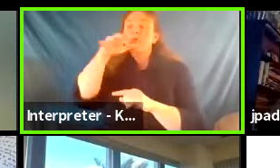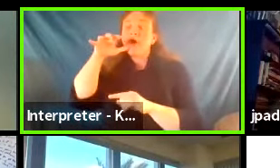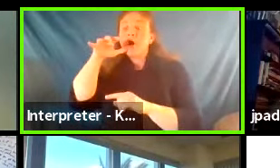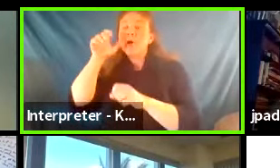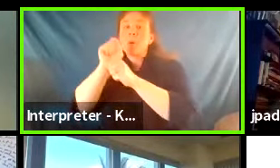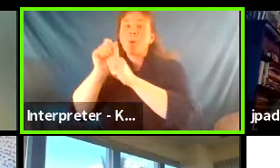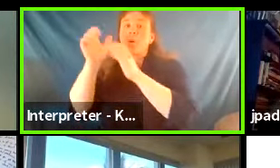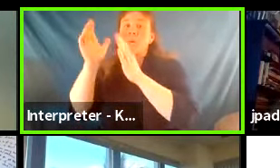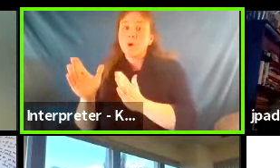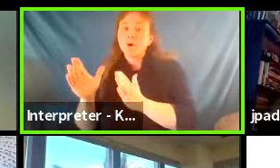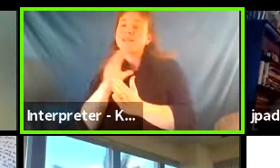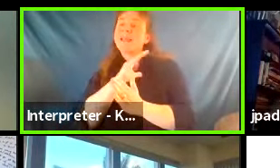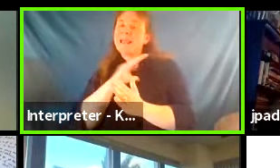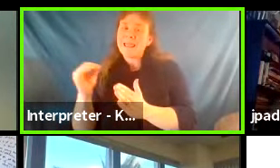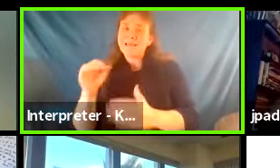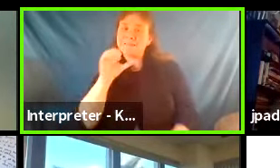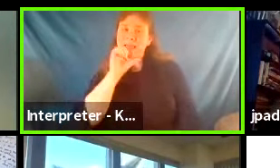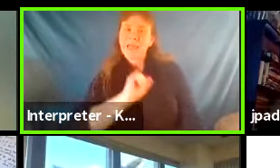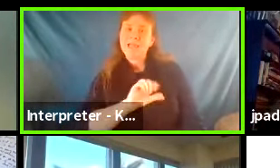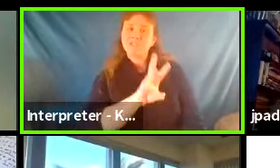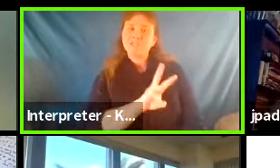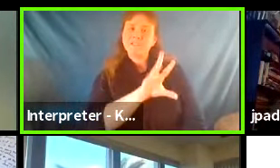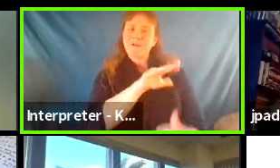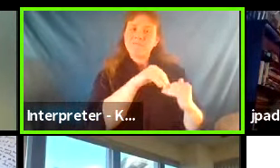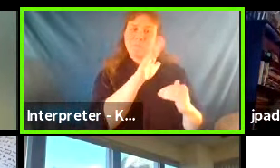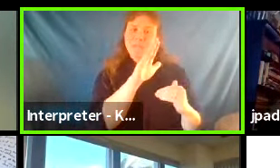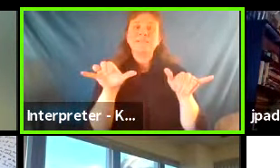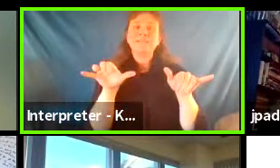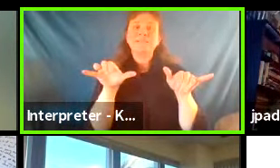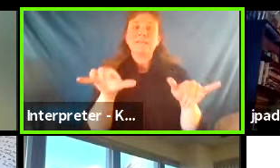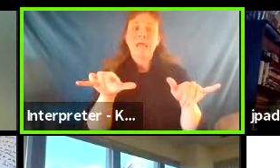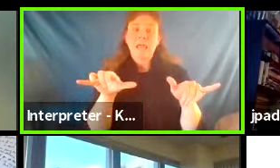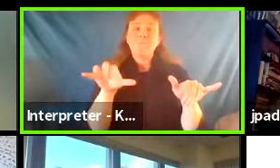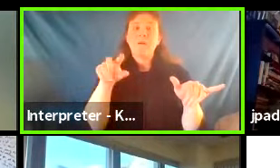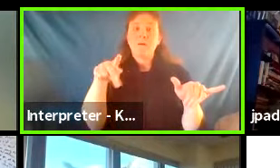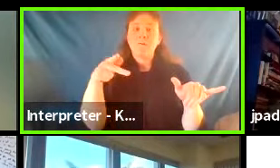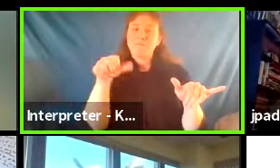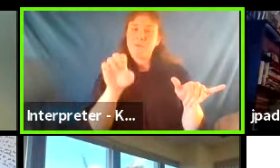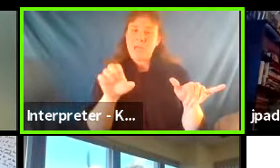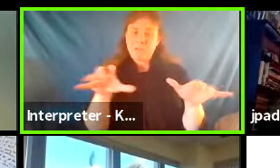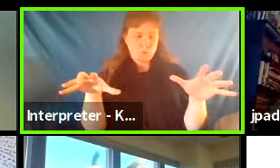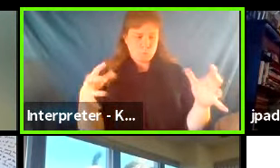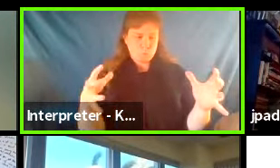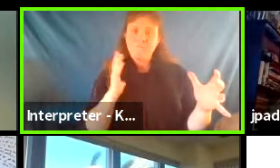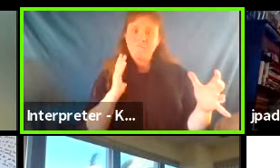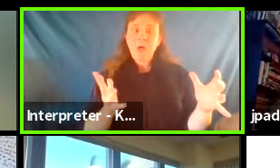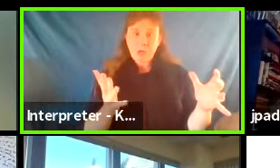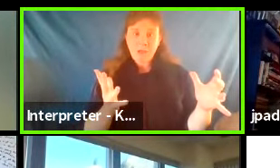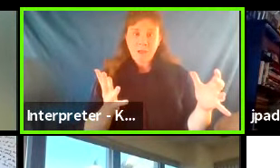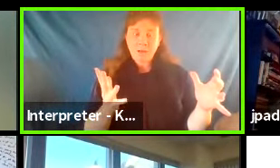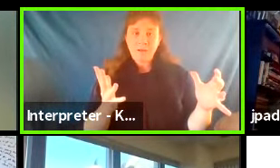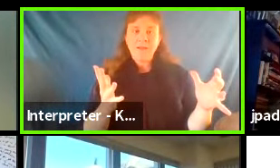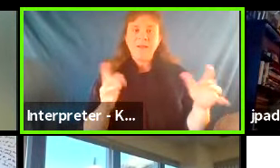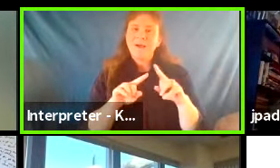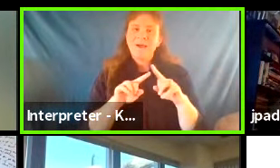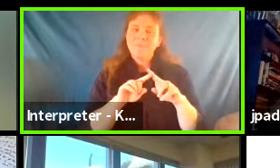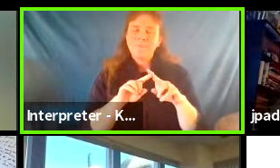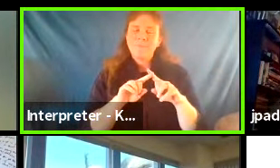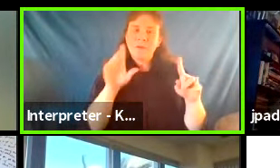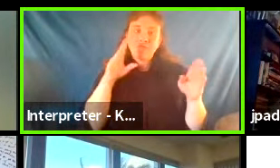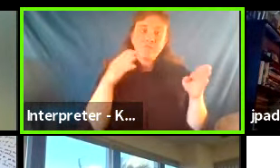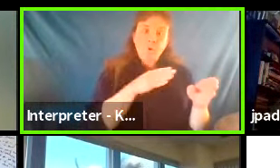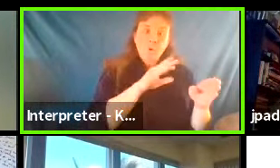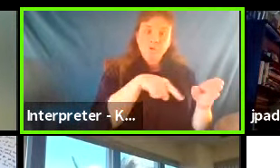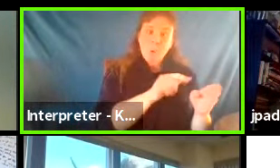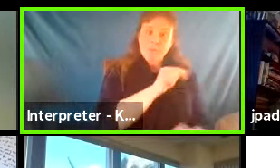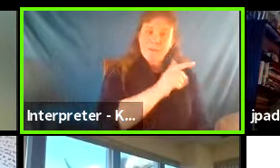plus individuals being in the same category. It makes sense. But we really can't ignore the fact, we saw